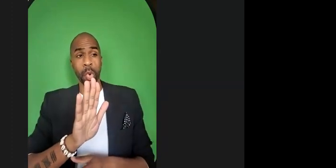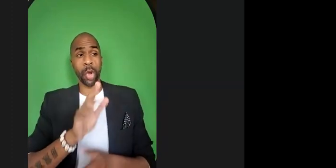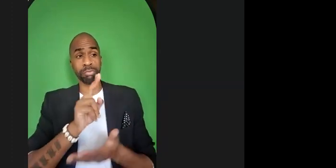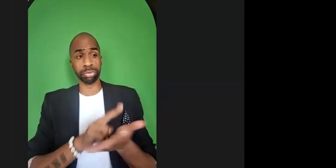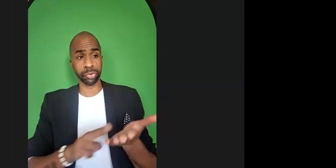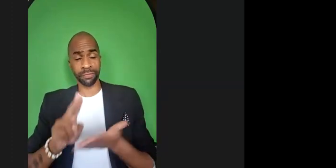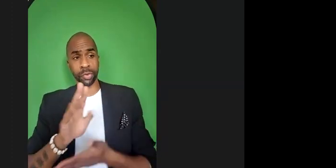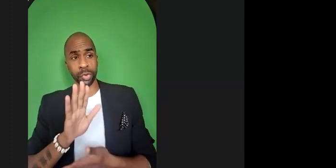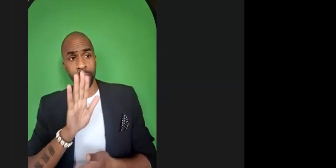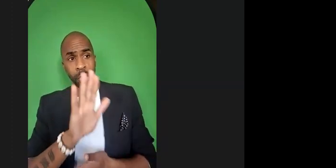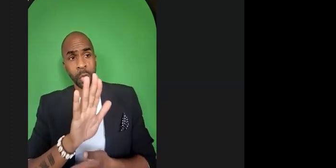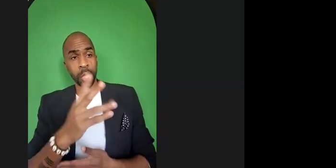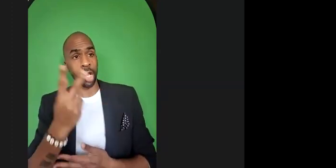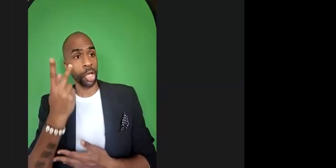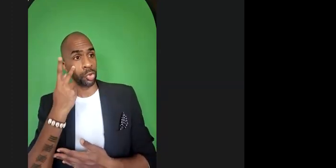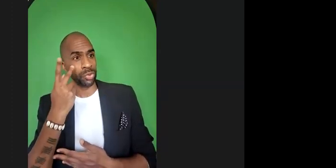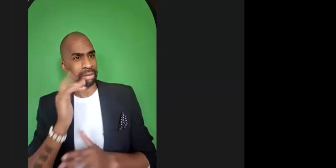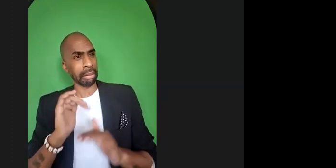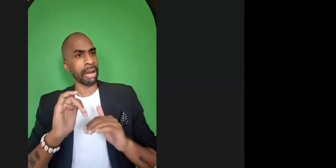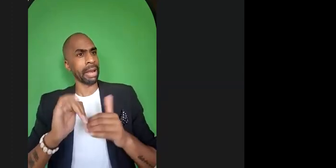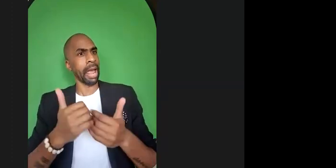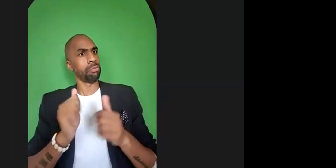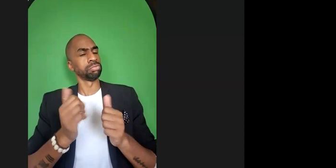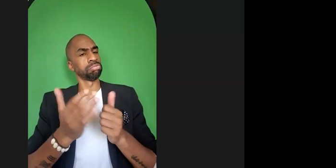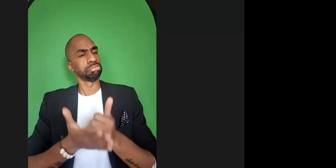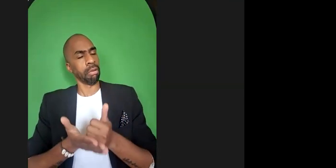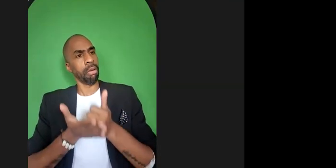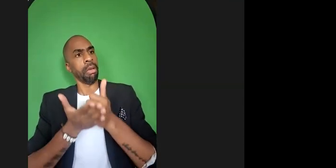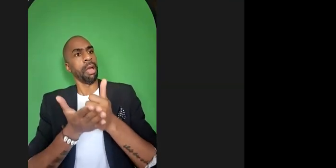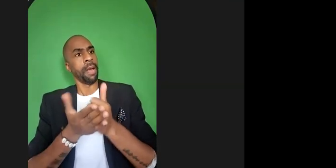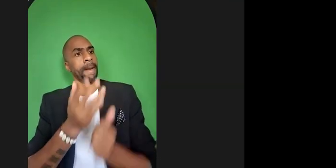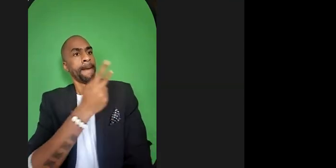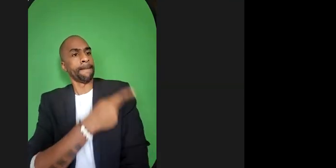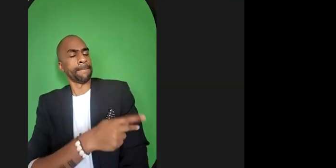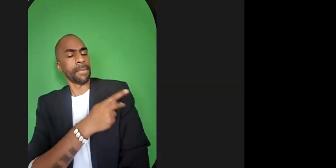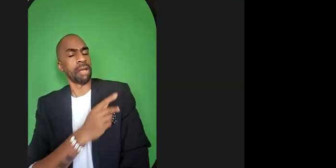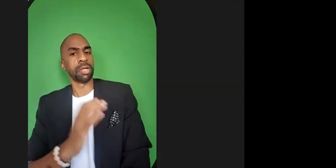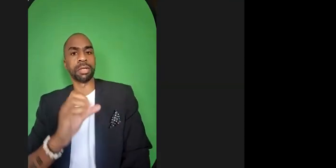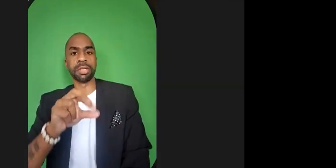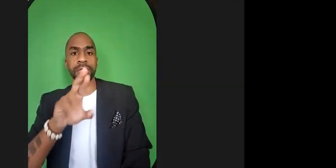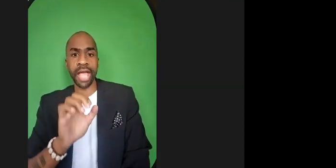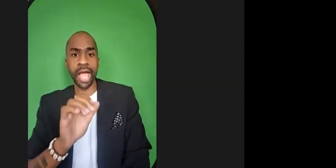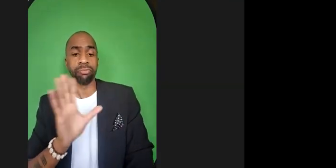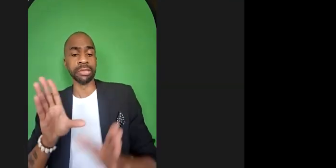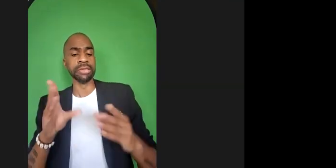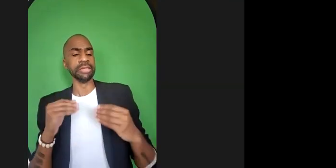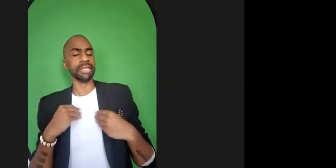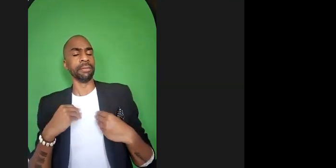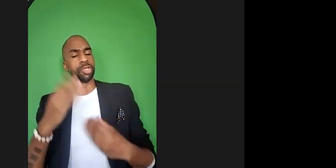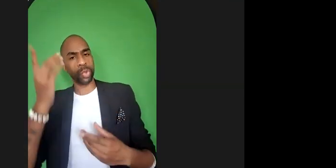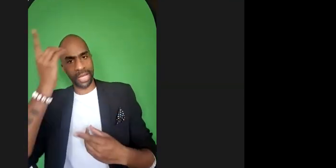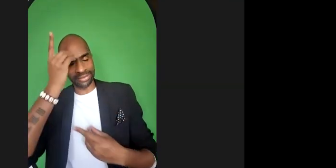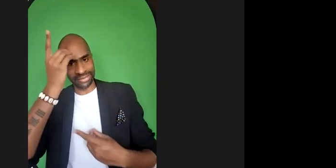you definitely saw how this can enhance patient care, acceptance of the disease, support the family.